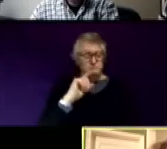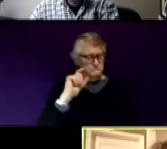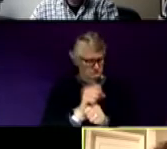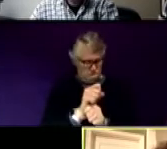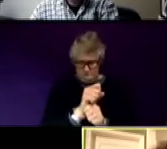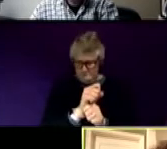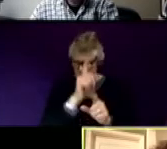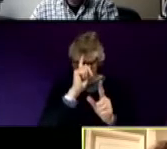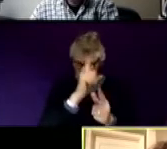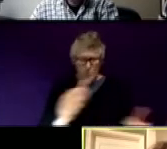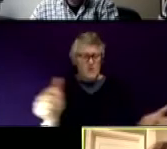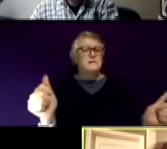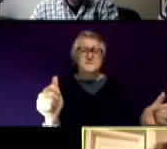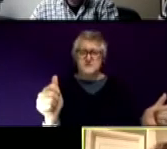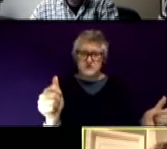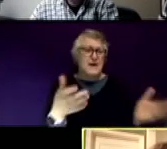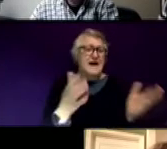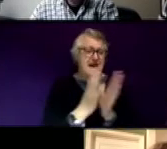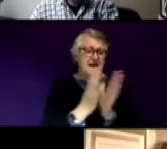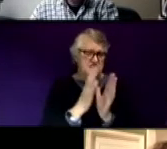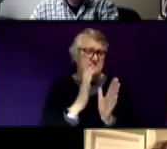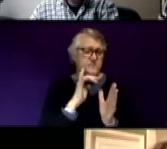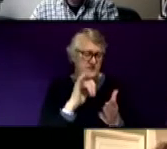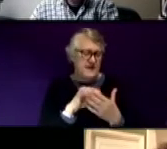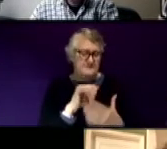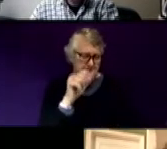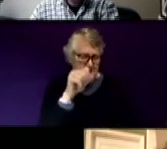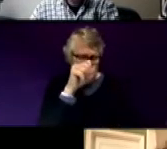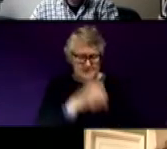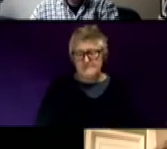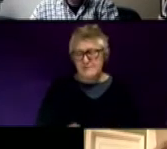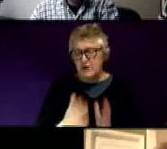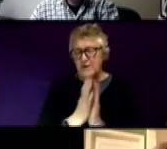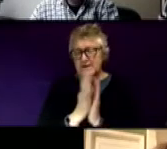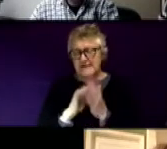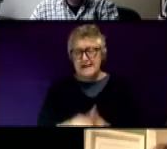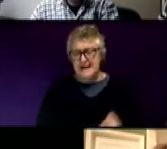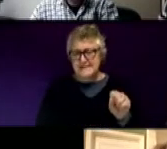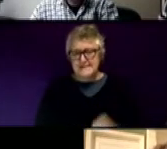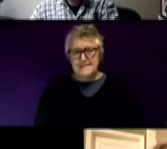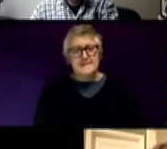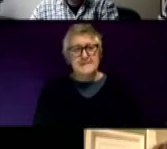request that. Thank you. Thanks.